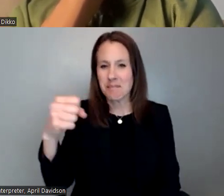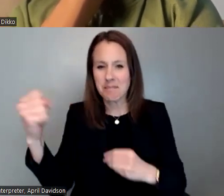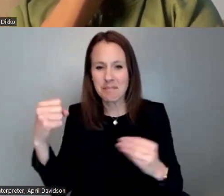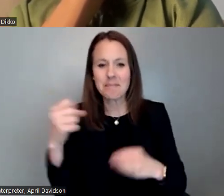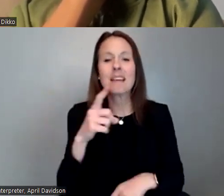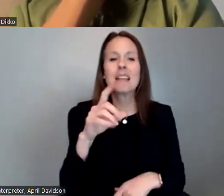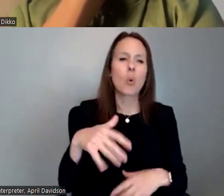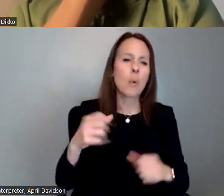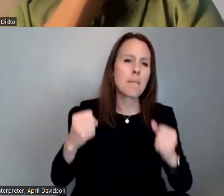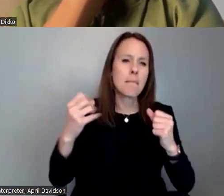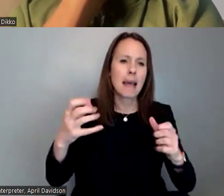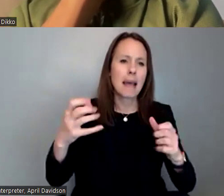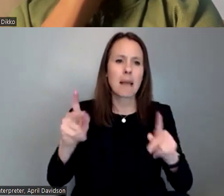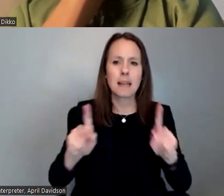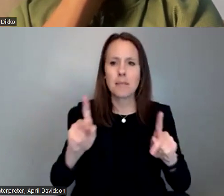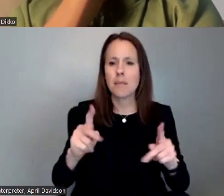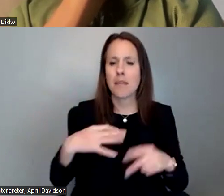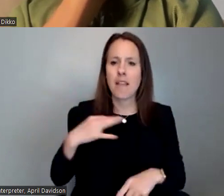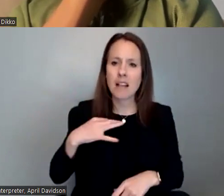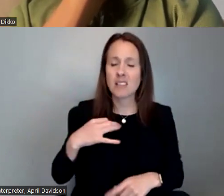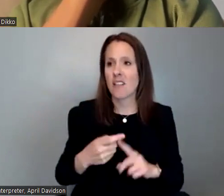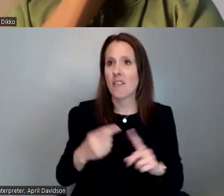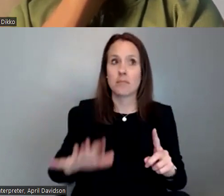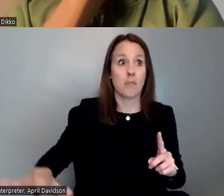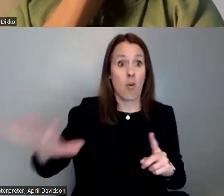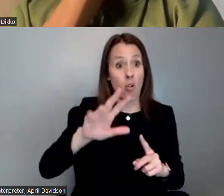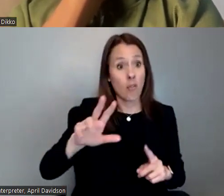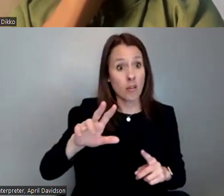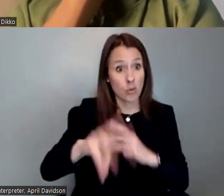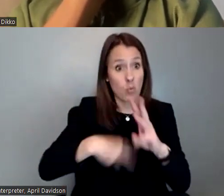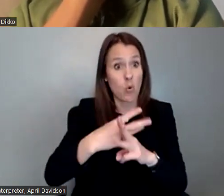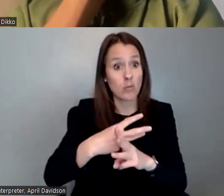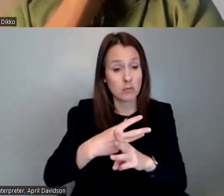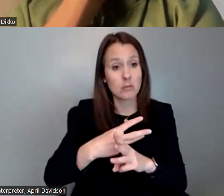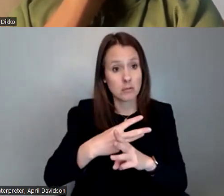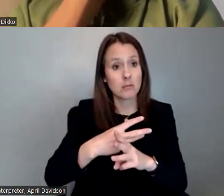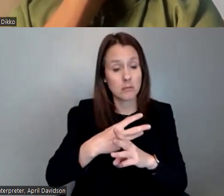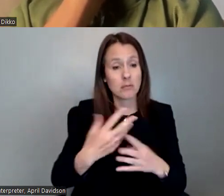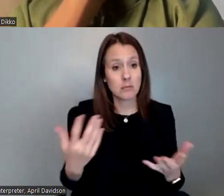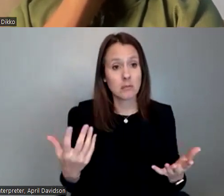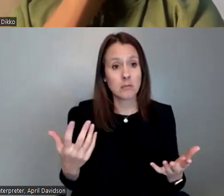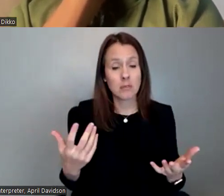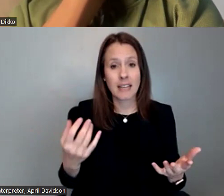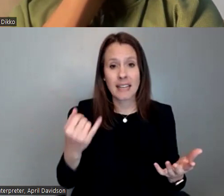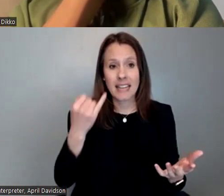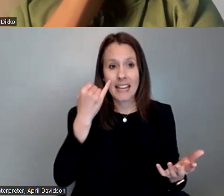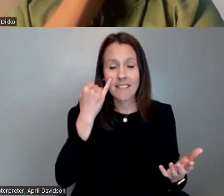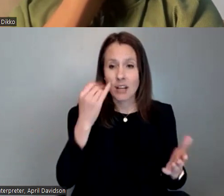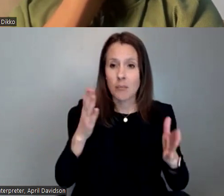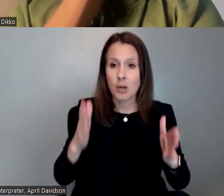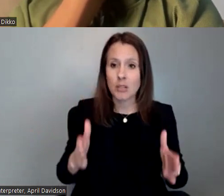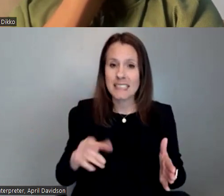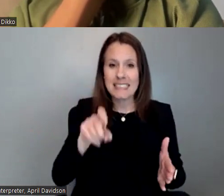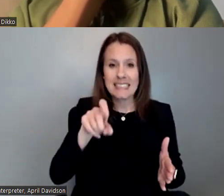thousands of volunteers from probably around the world that if a person